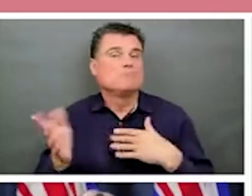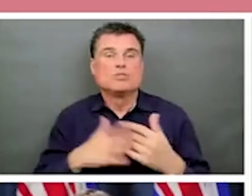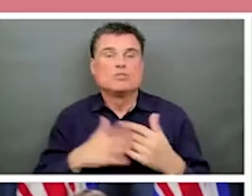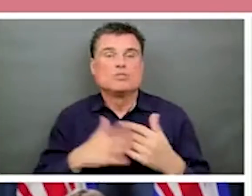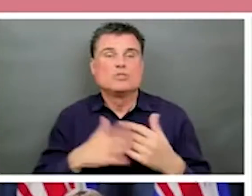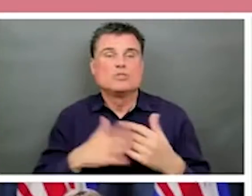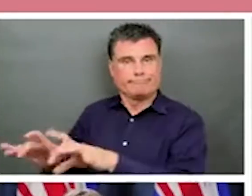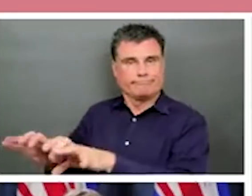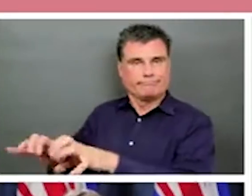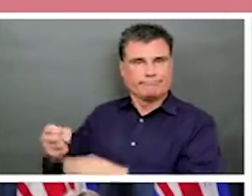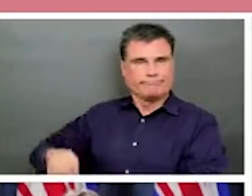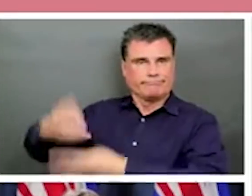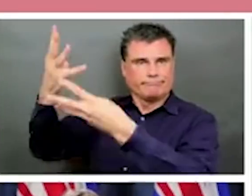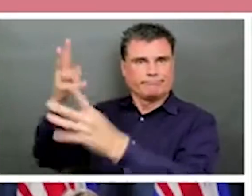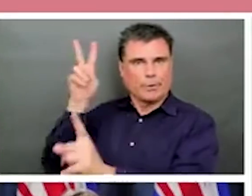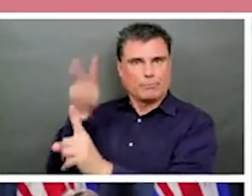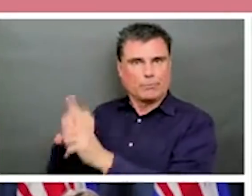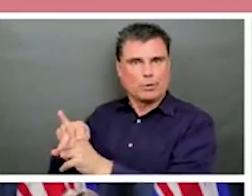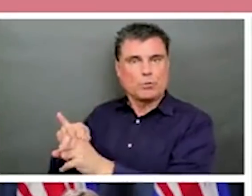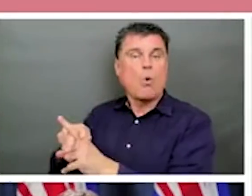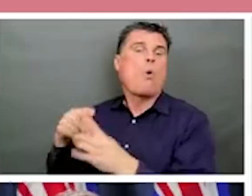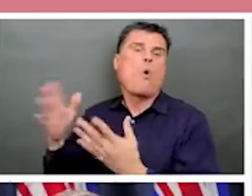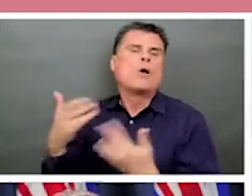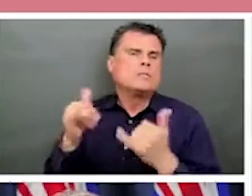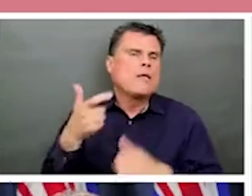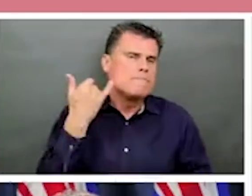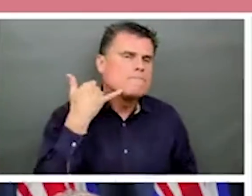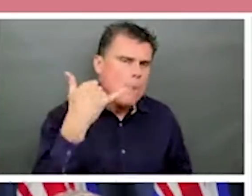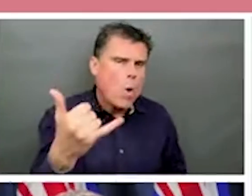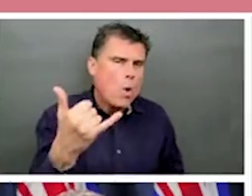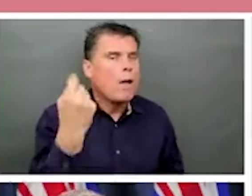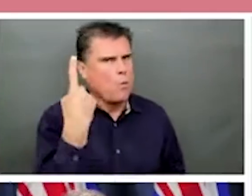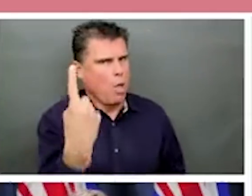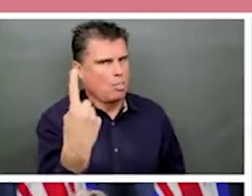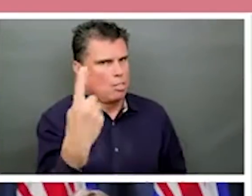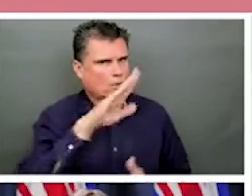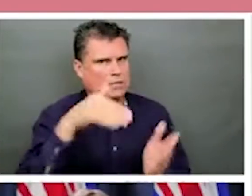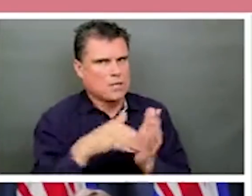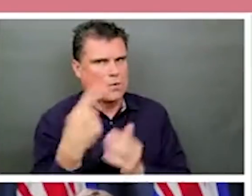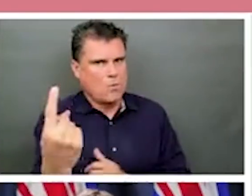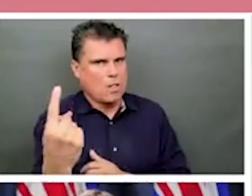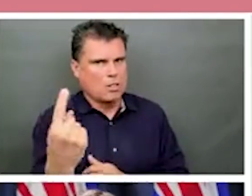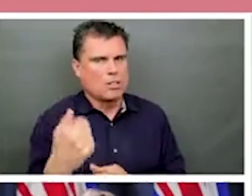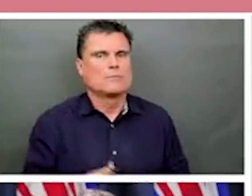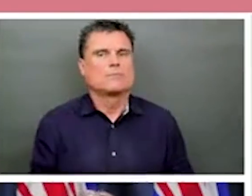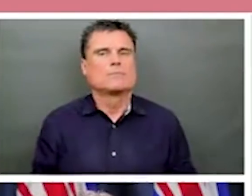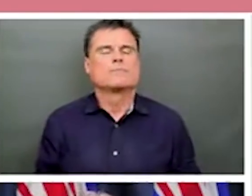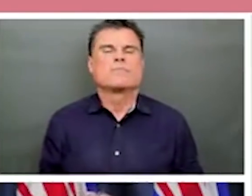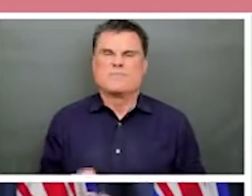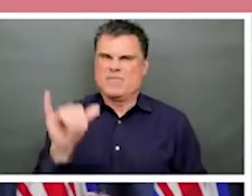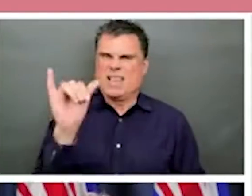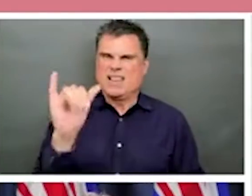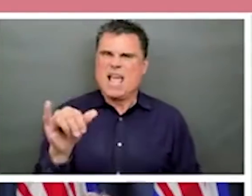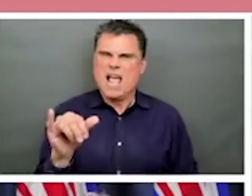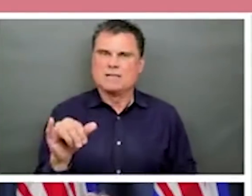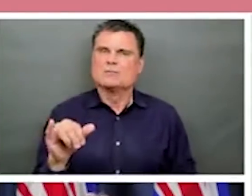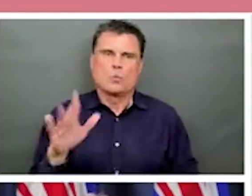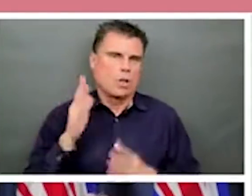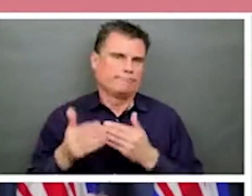and or the call center who can help them book an appointment. And that is what we will proceed through the rest of our